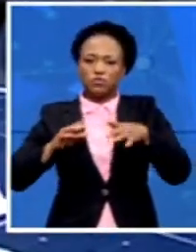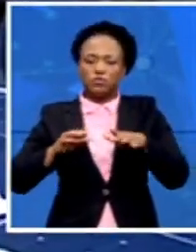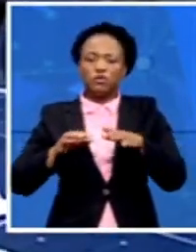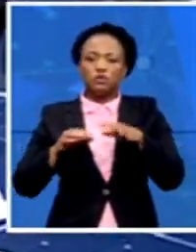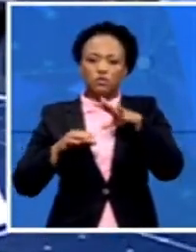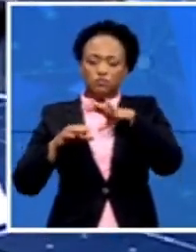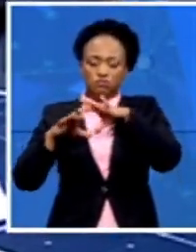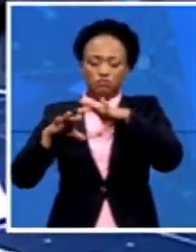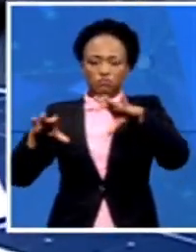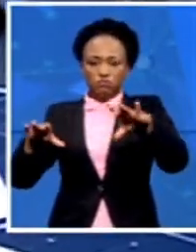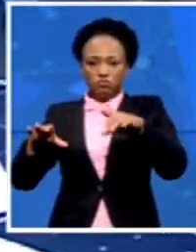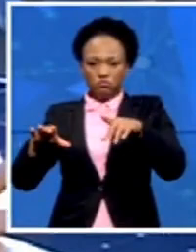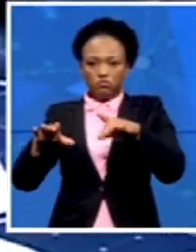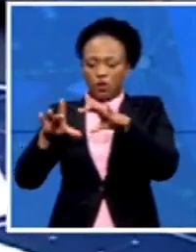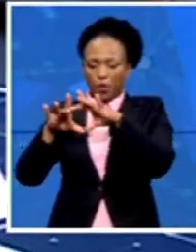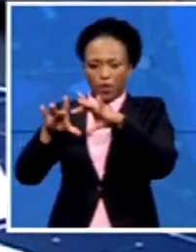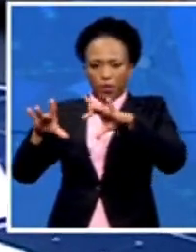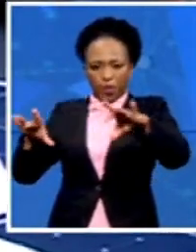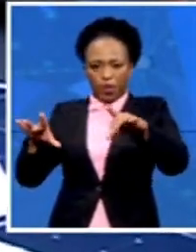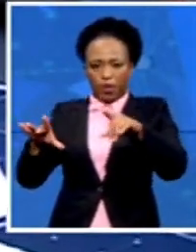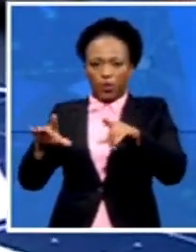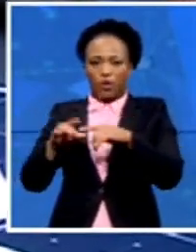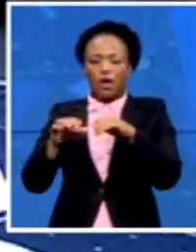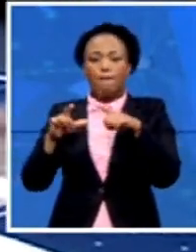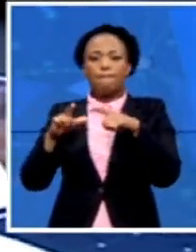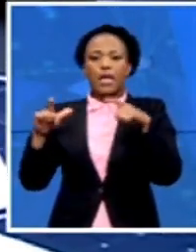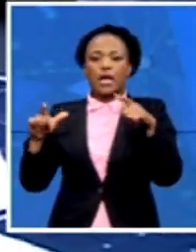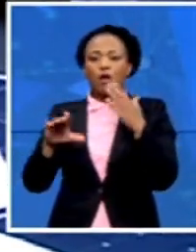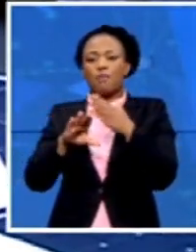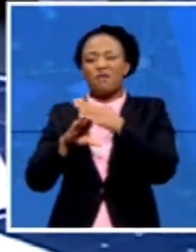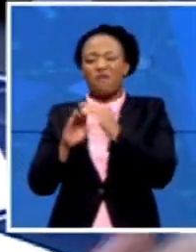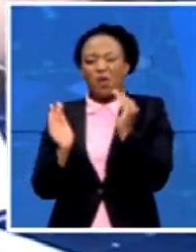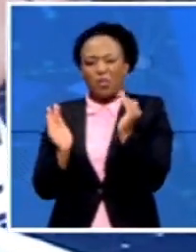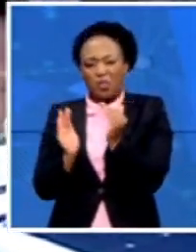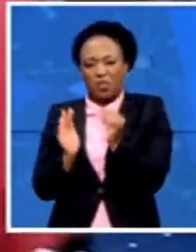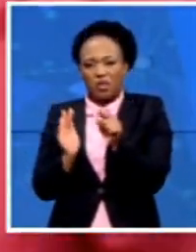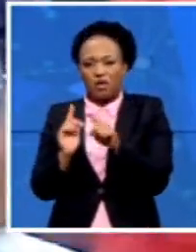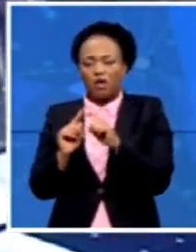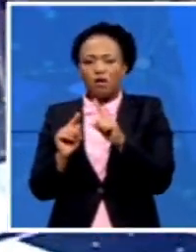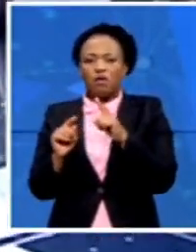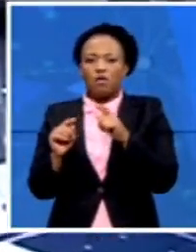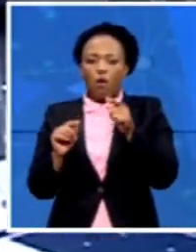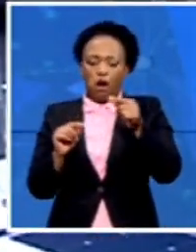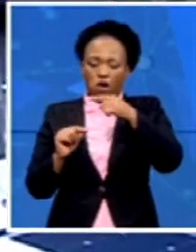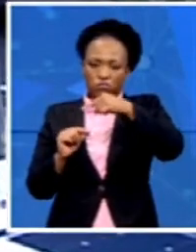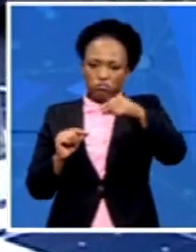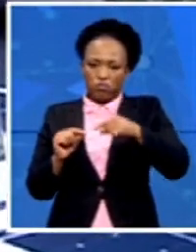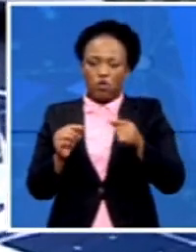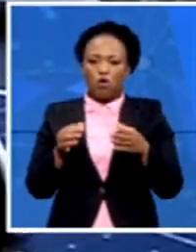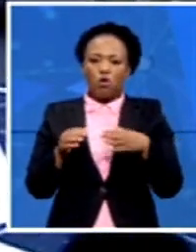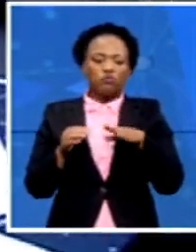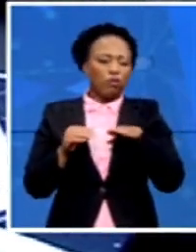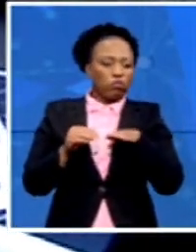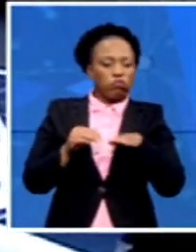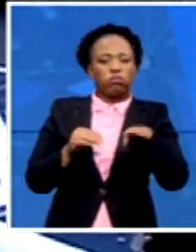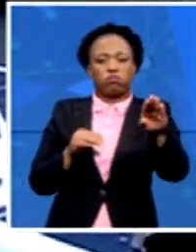through the air. It's lighter than previous models, and it also has a lot of less rolling resistance, so it just wants to roll without even inputting any energy.